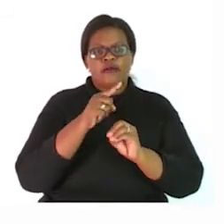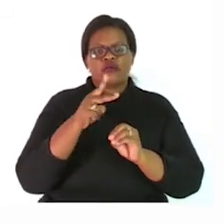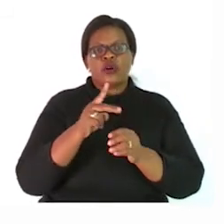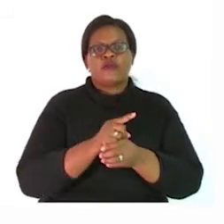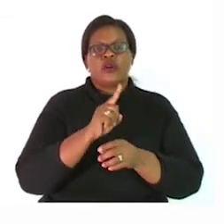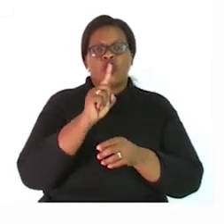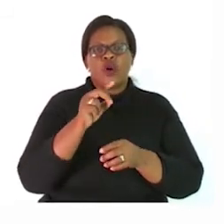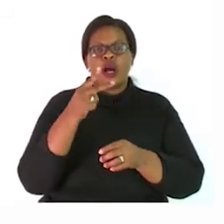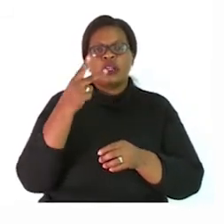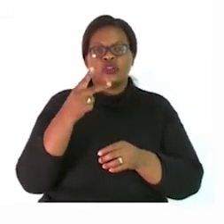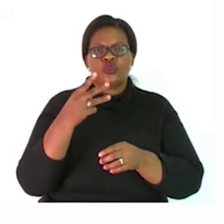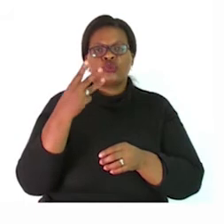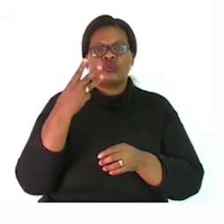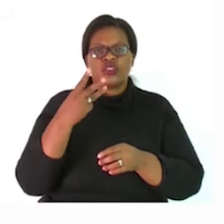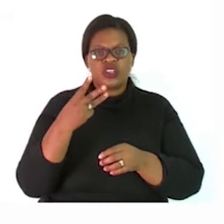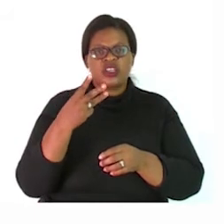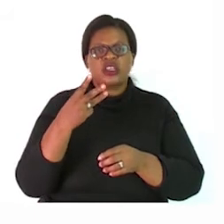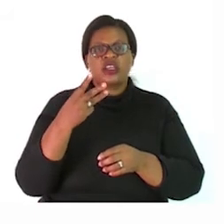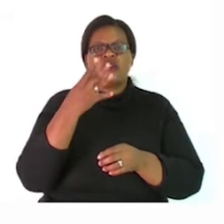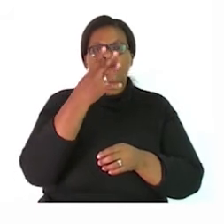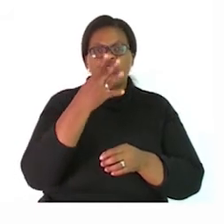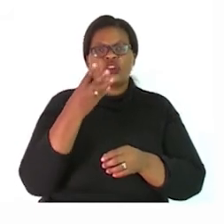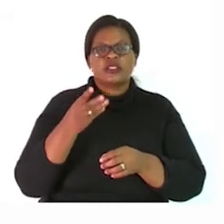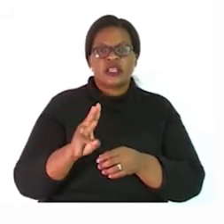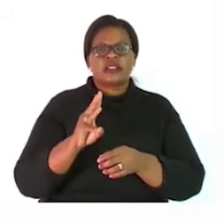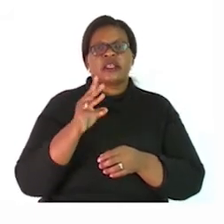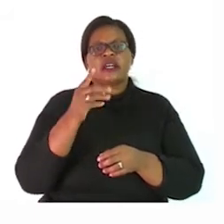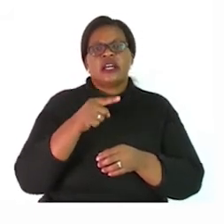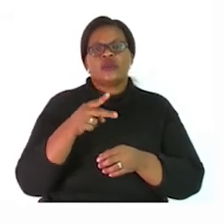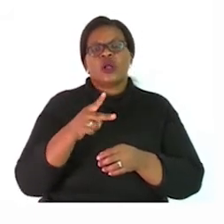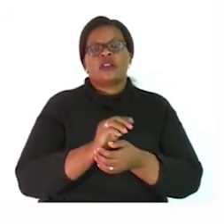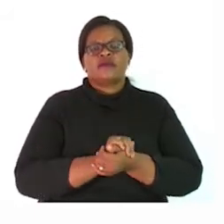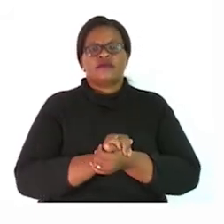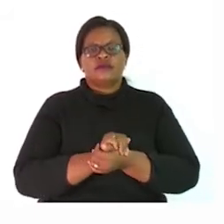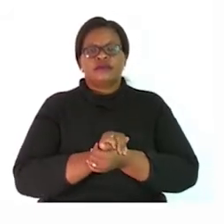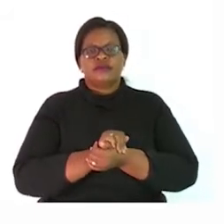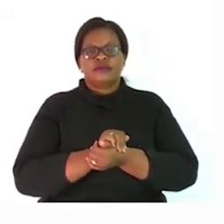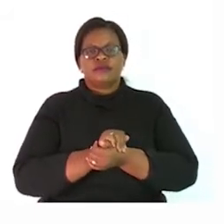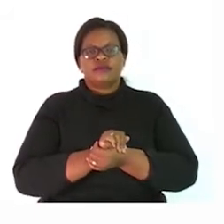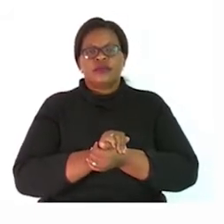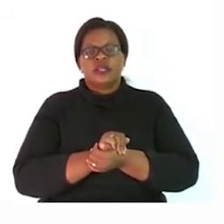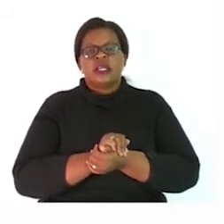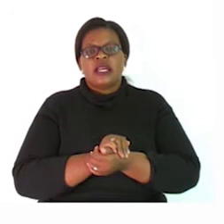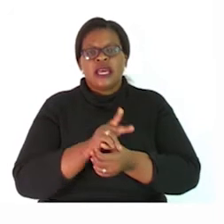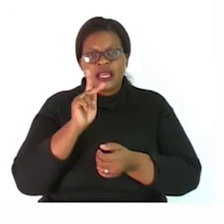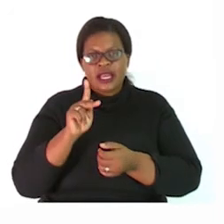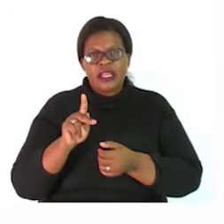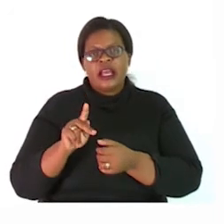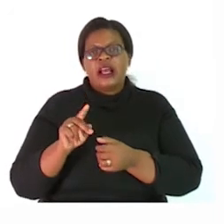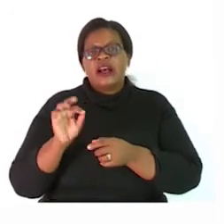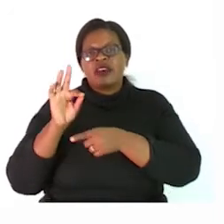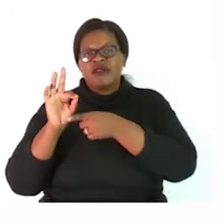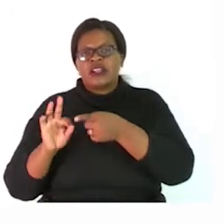1, 2, 3, 6, 3, 4, 6, and 12. And the factors of